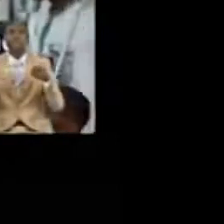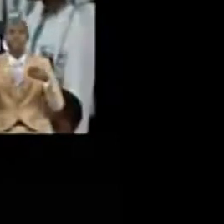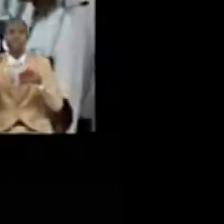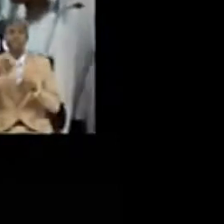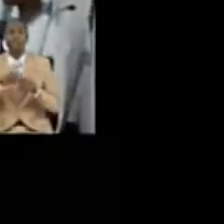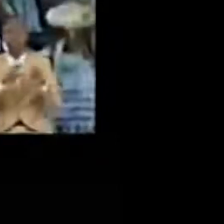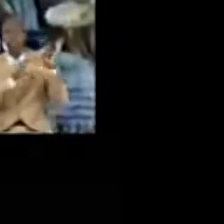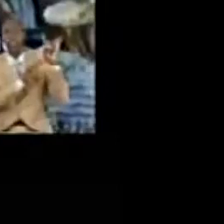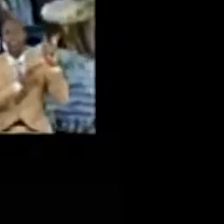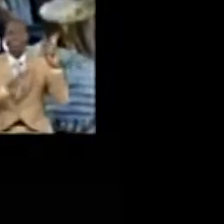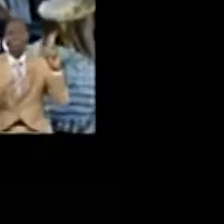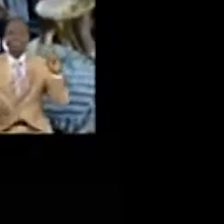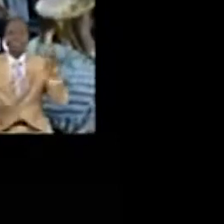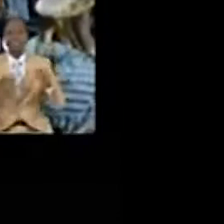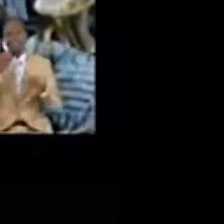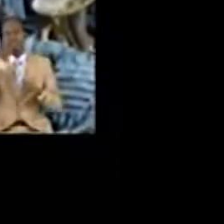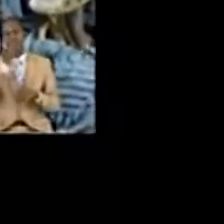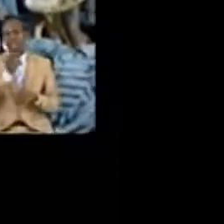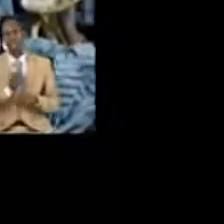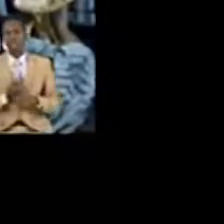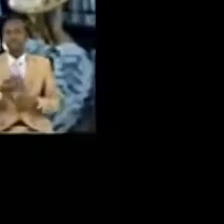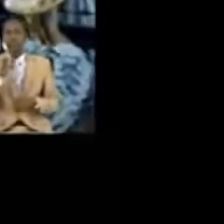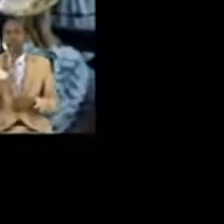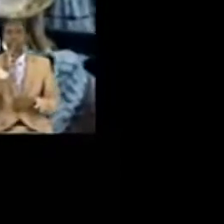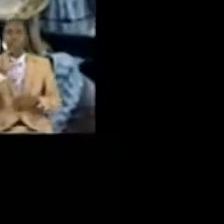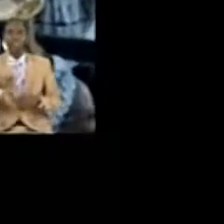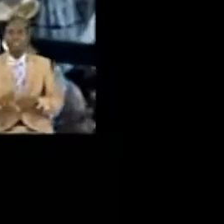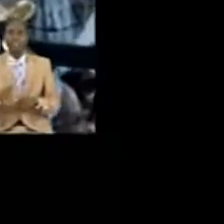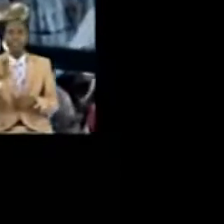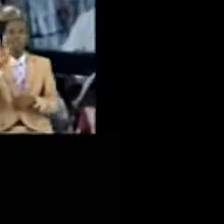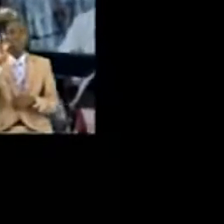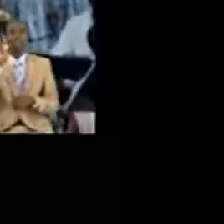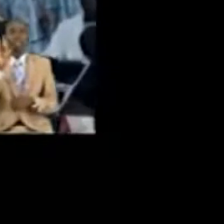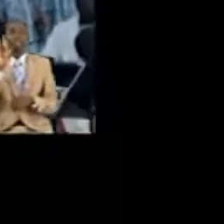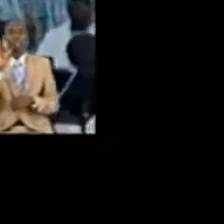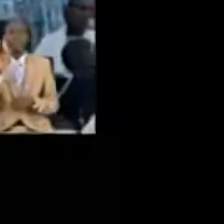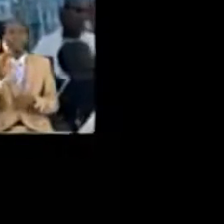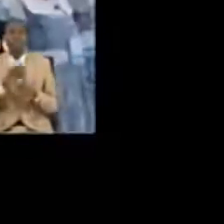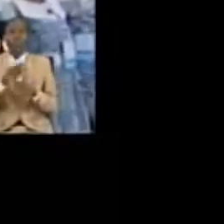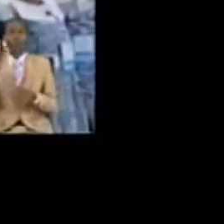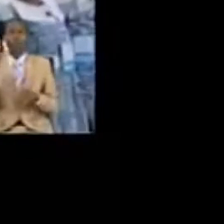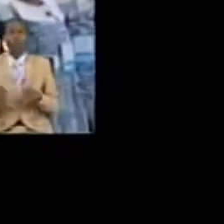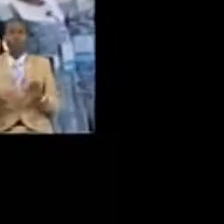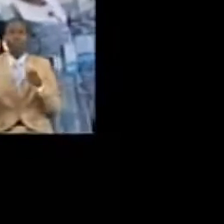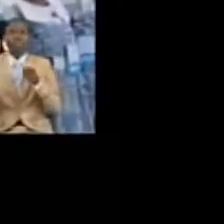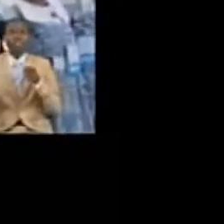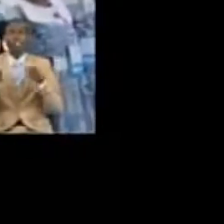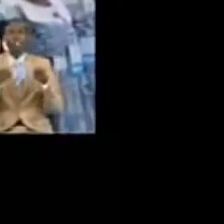Dominion in Christ alone is found.